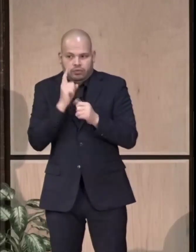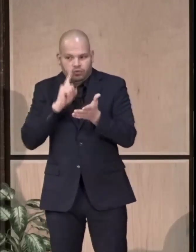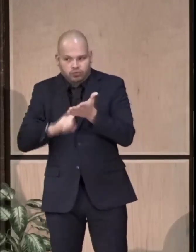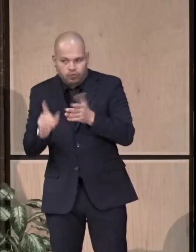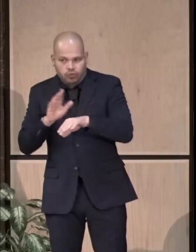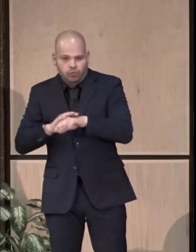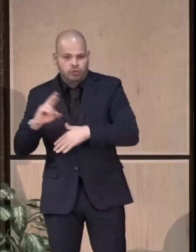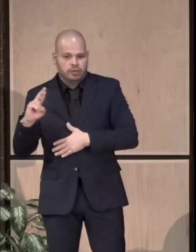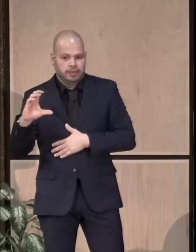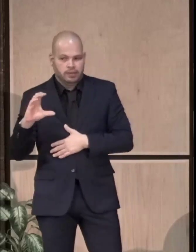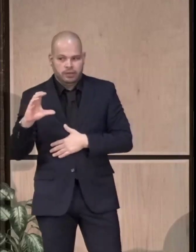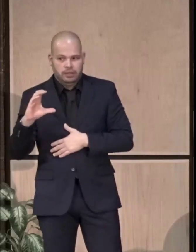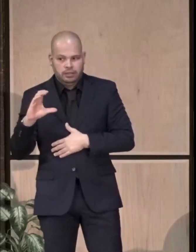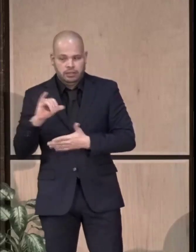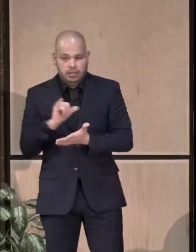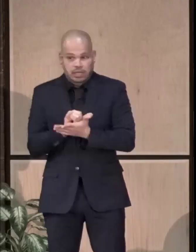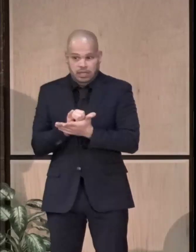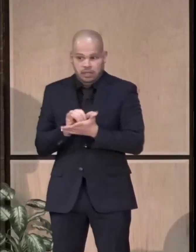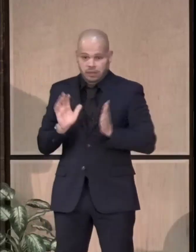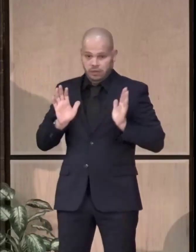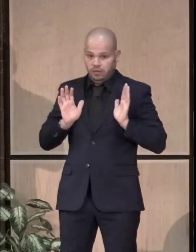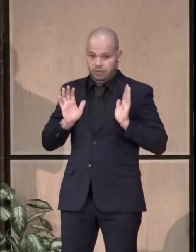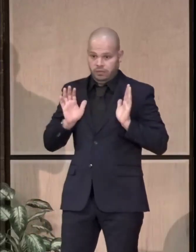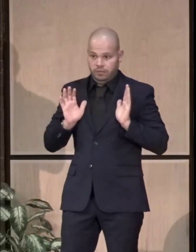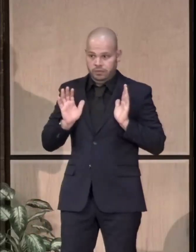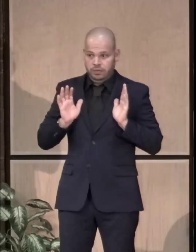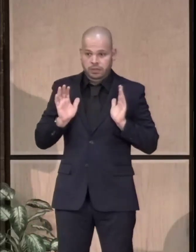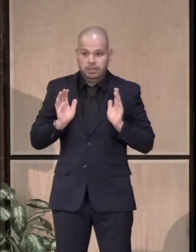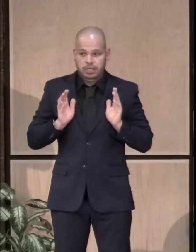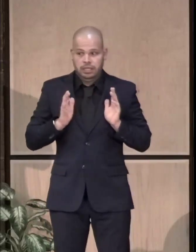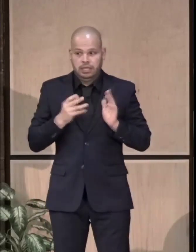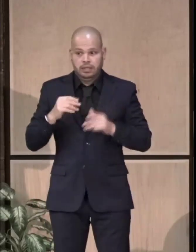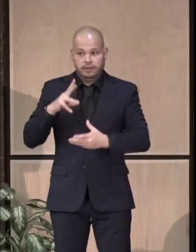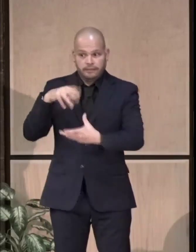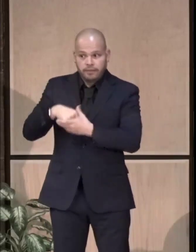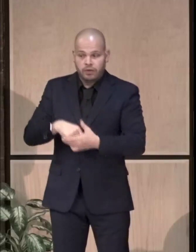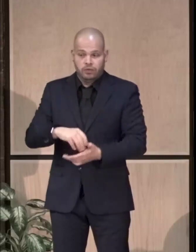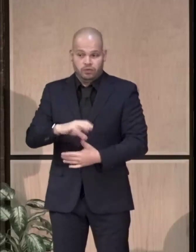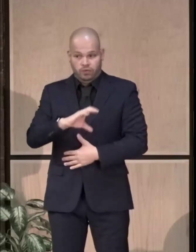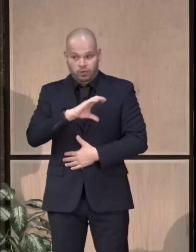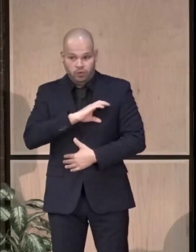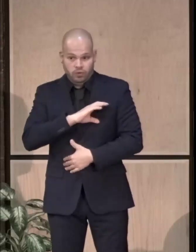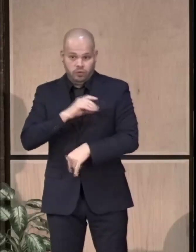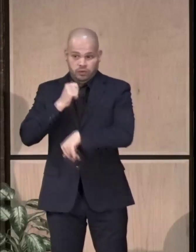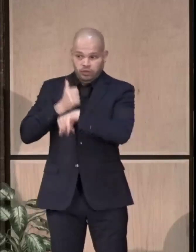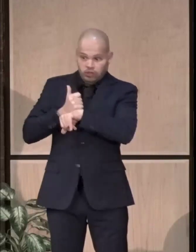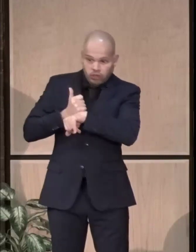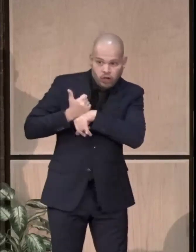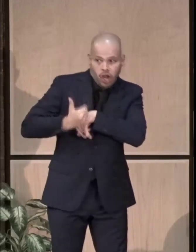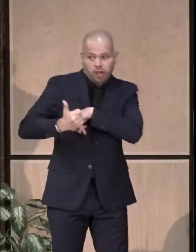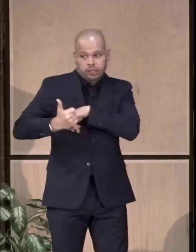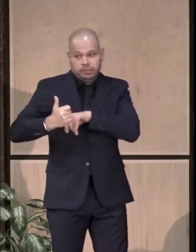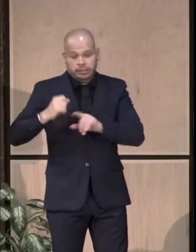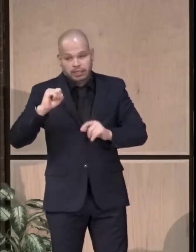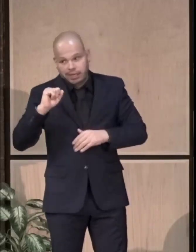That was the thought process, was doing that. That regarding charges was never brought up either by the Saco Police Department or me. But